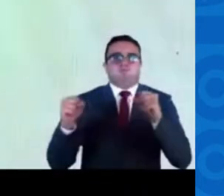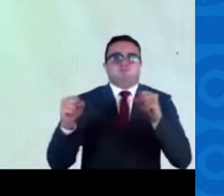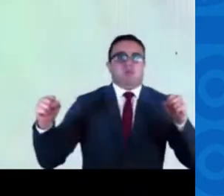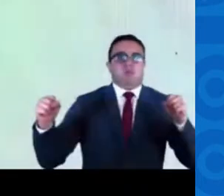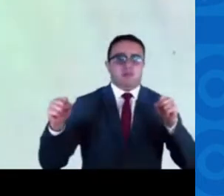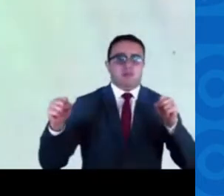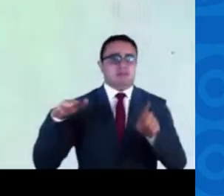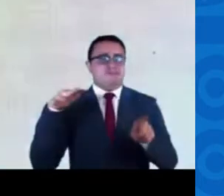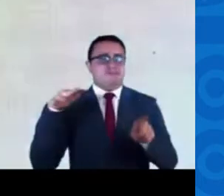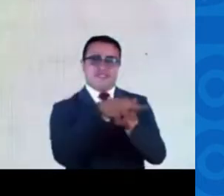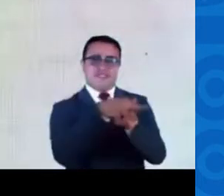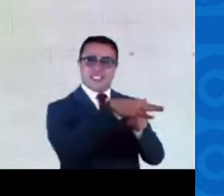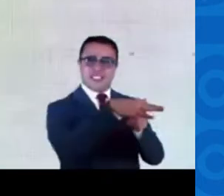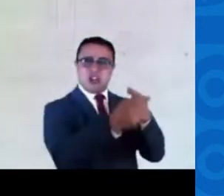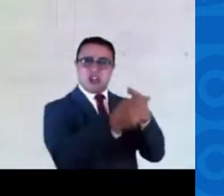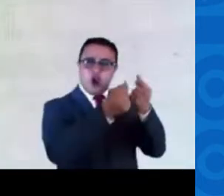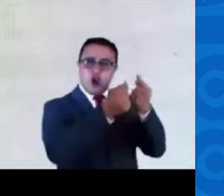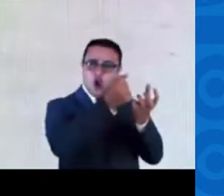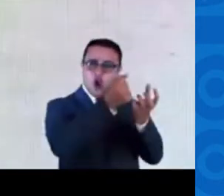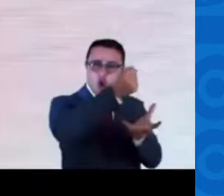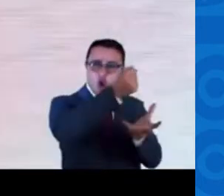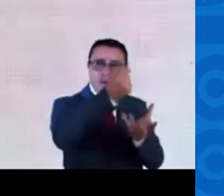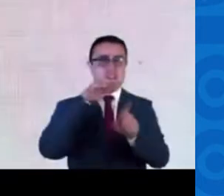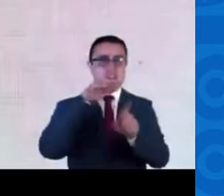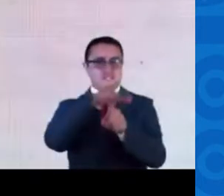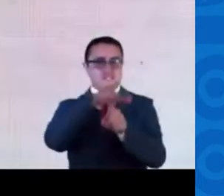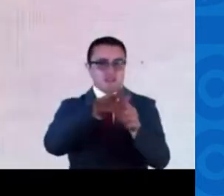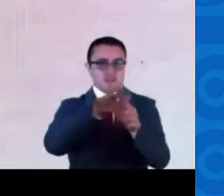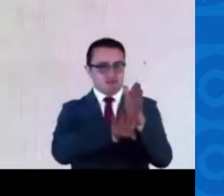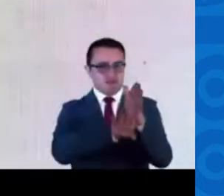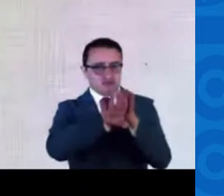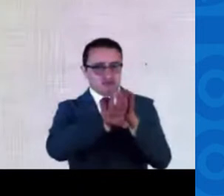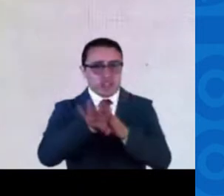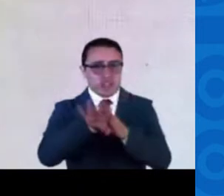of malnutrition. We have heard many figures,